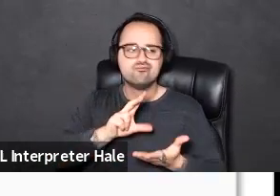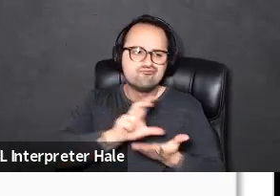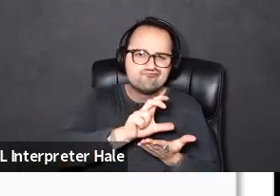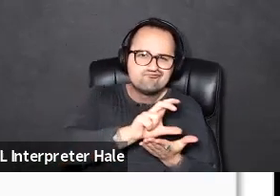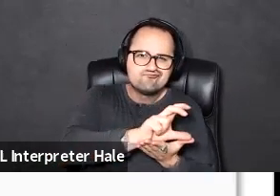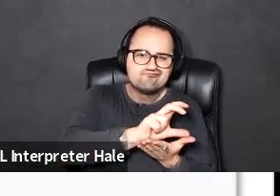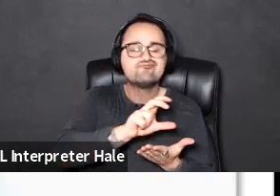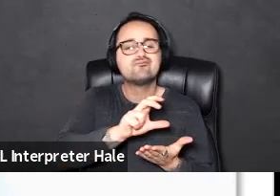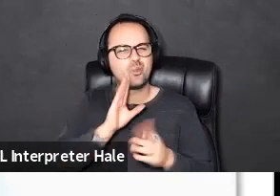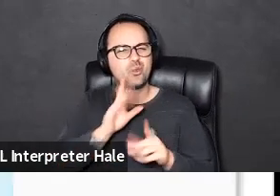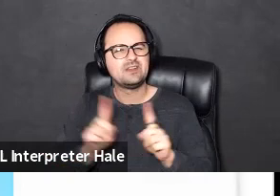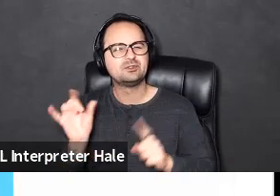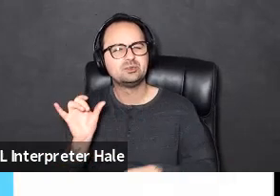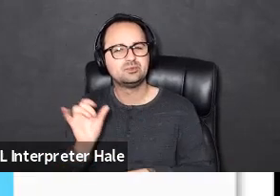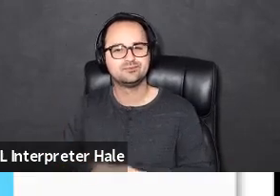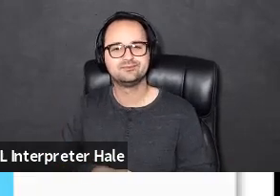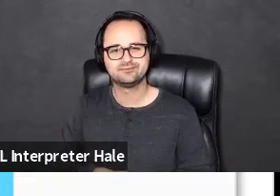different.